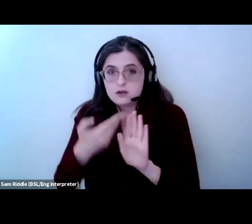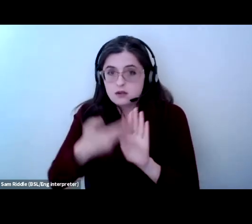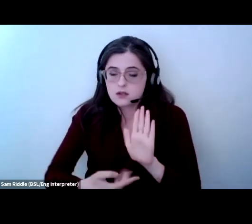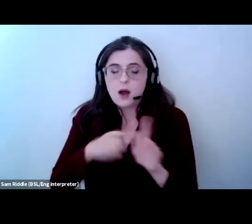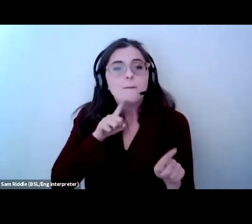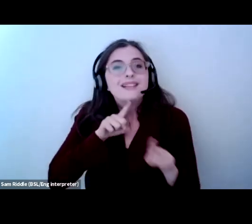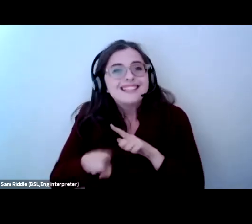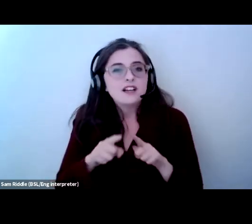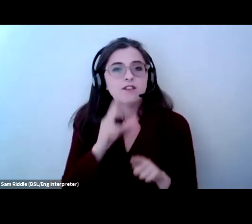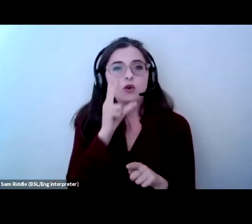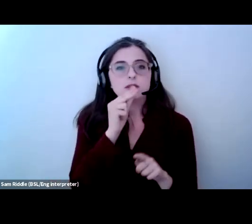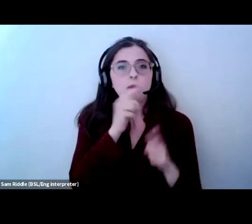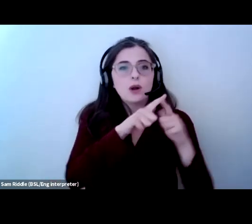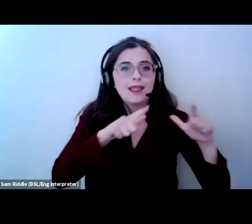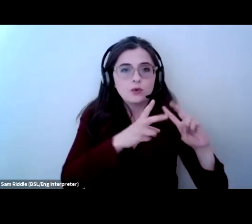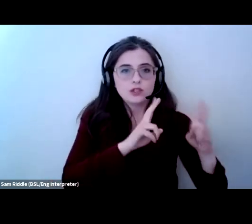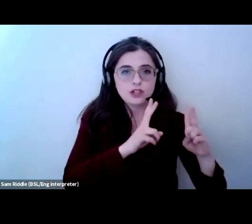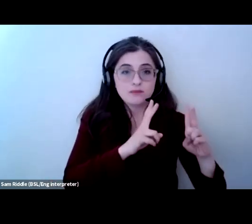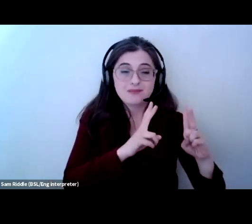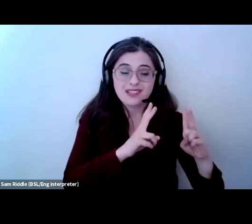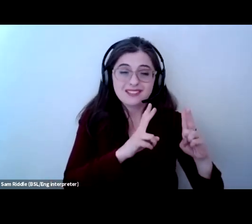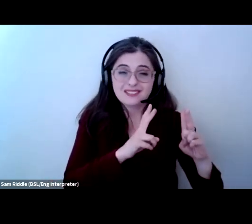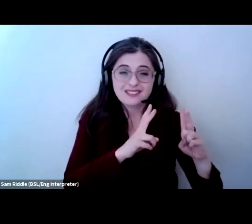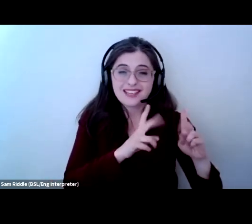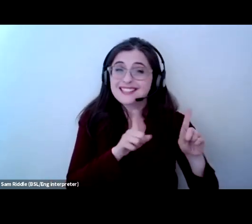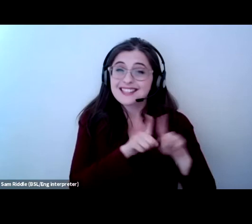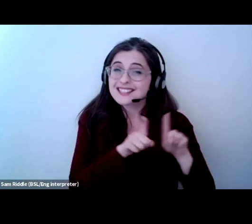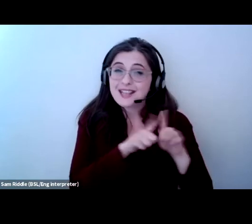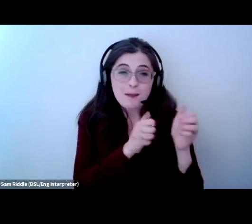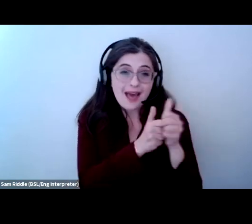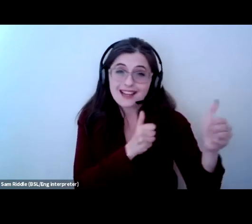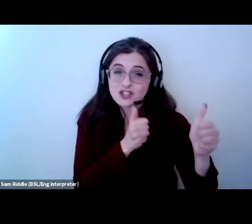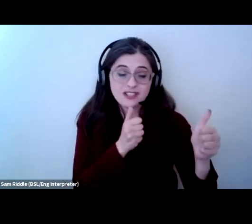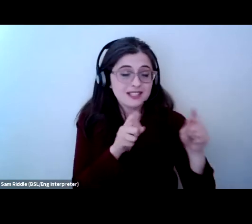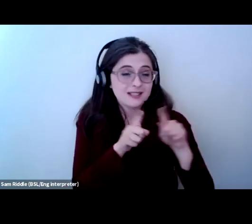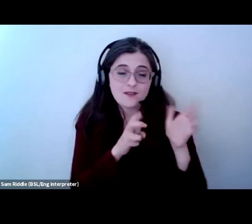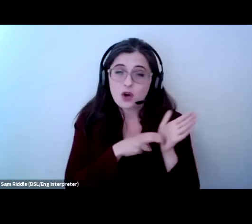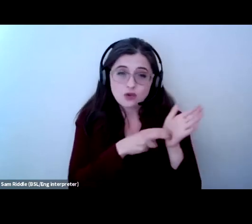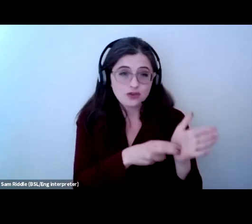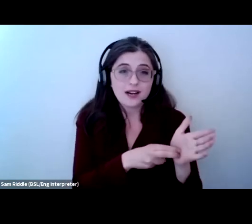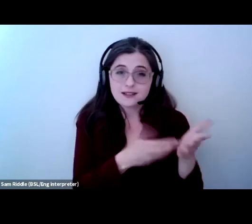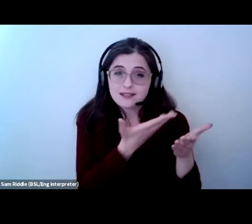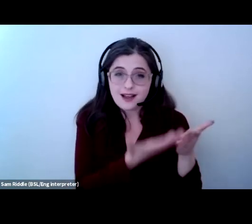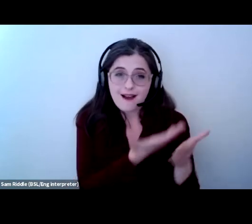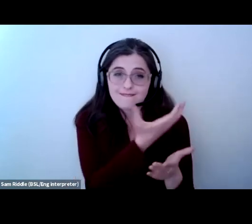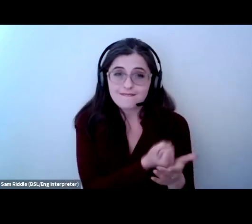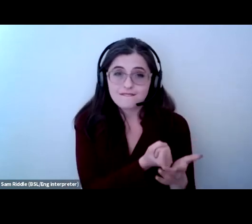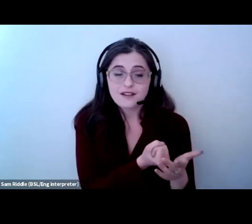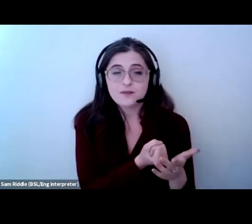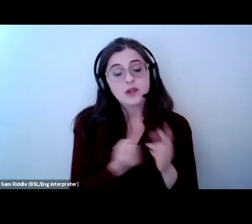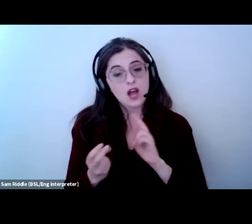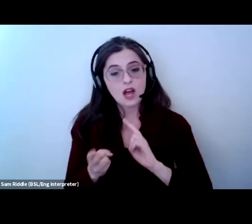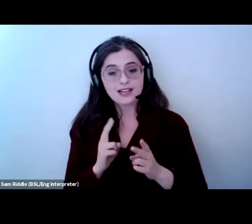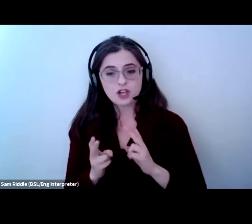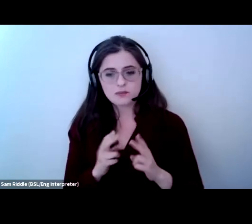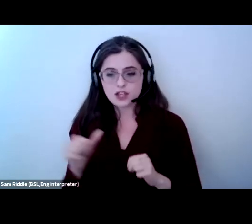especially for spoken language interpreters, but it's quite often the same agencies that hold the contracts, and interpreters that